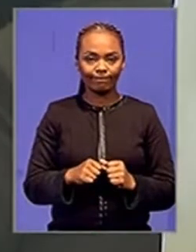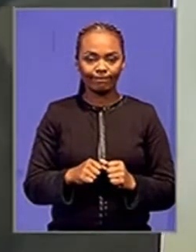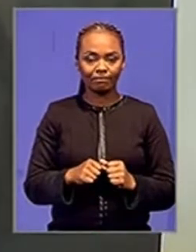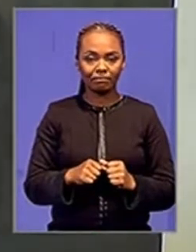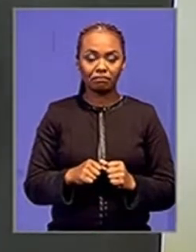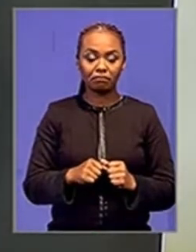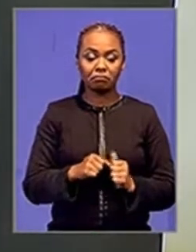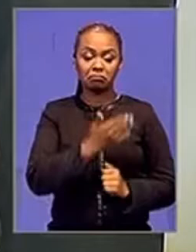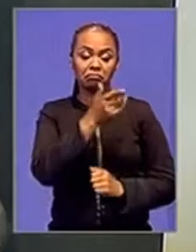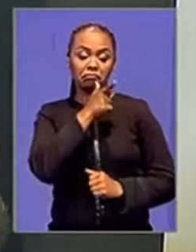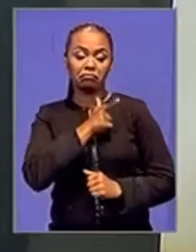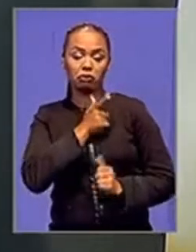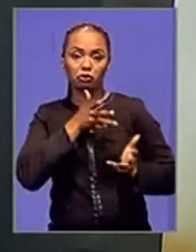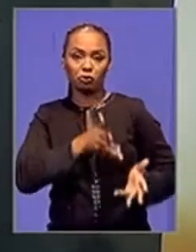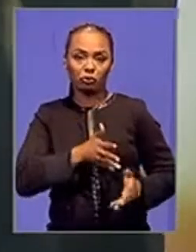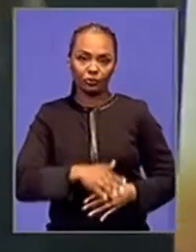Mr. Zuma